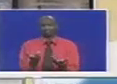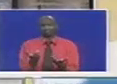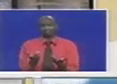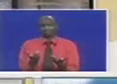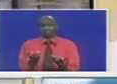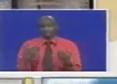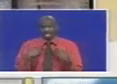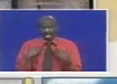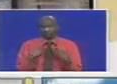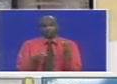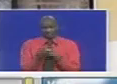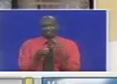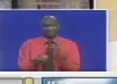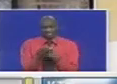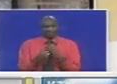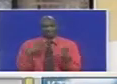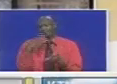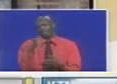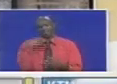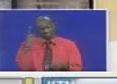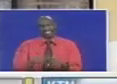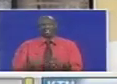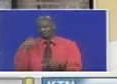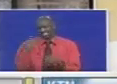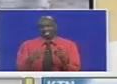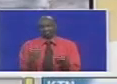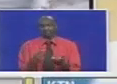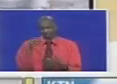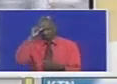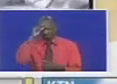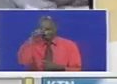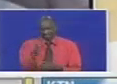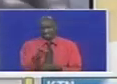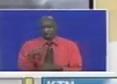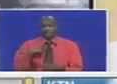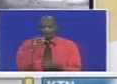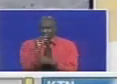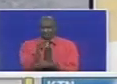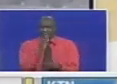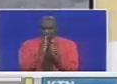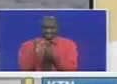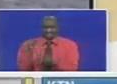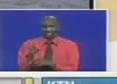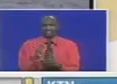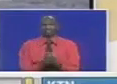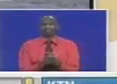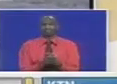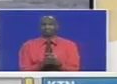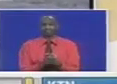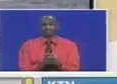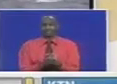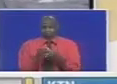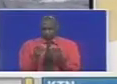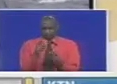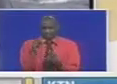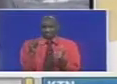we have to feed the people of Turkana. So for the government, we have put in place, as you have seen in Tana River, we have addressed the